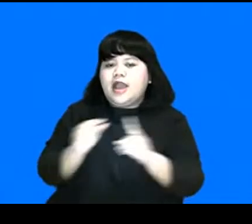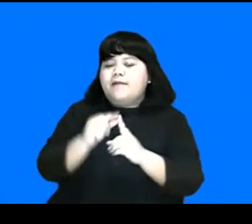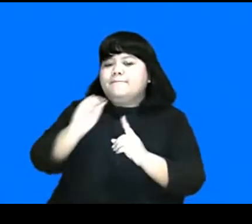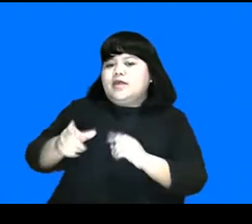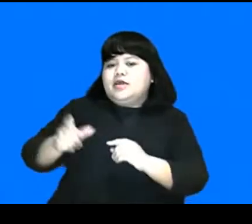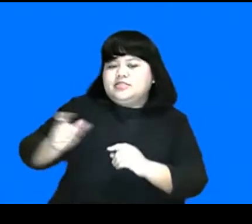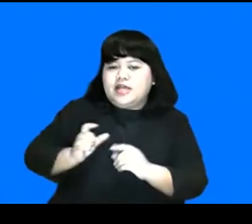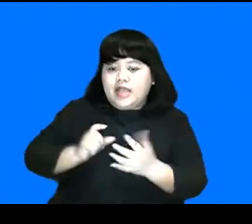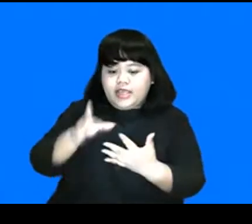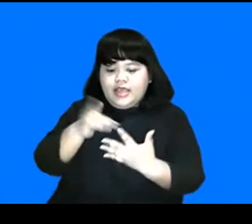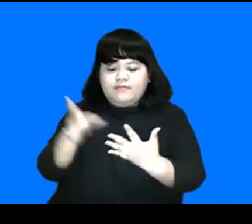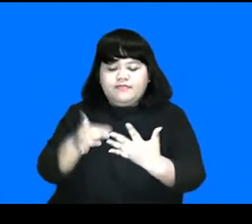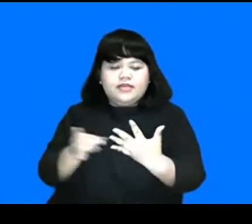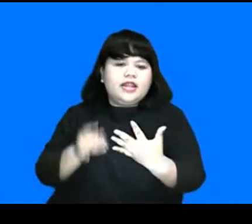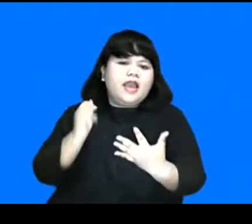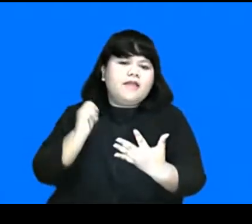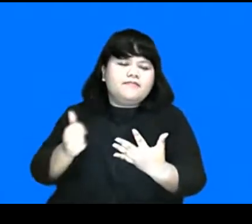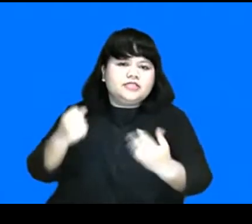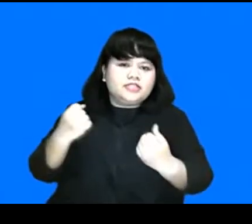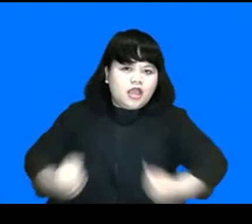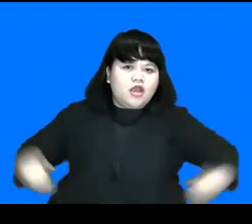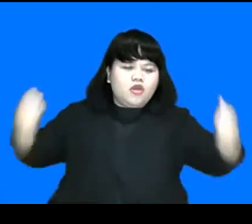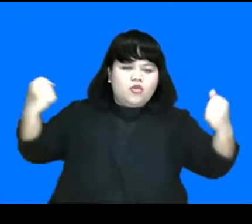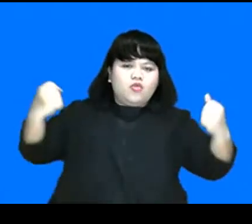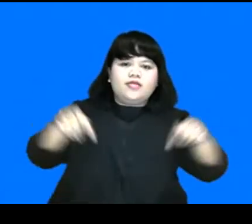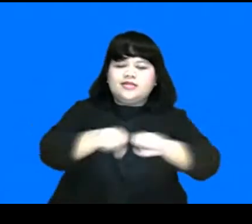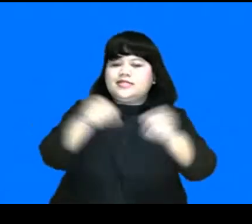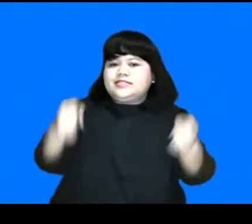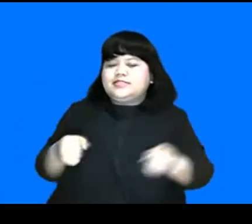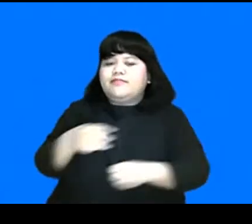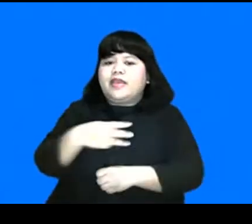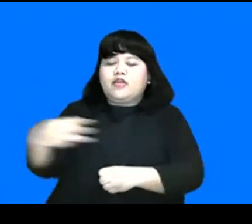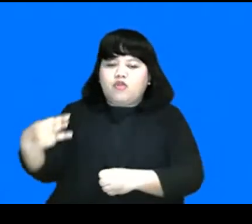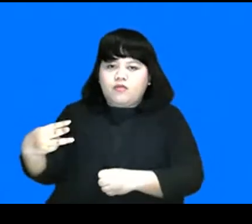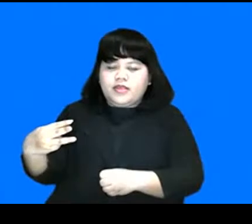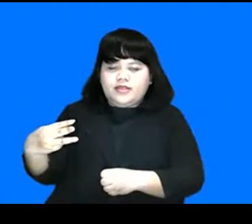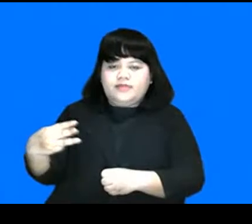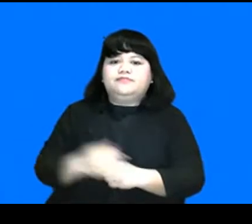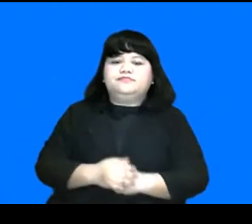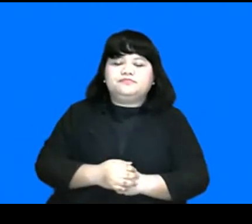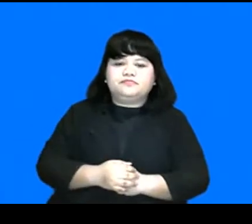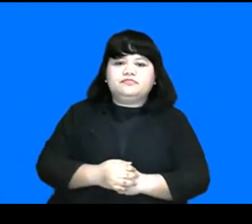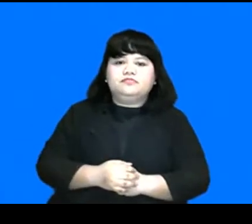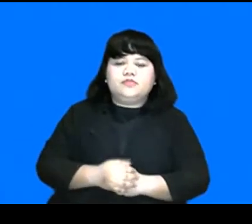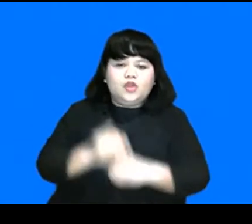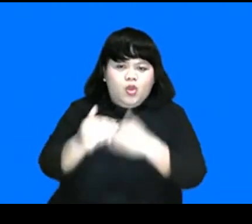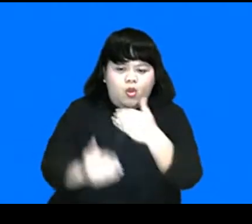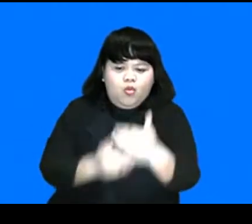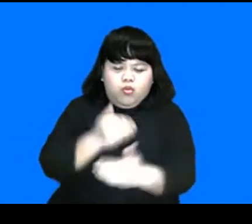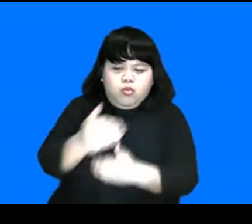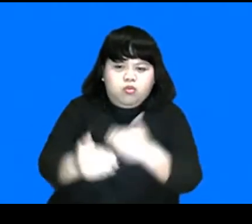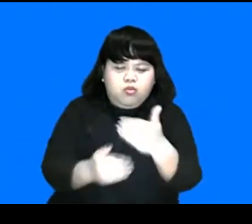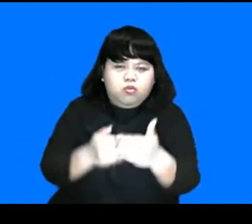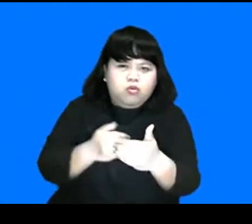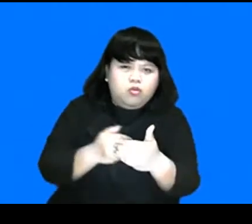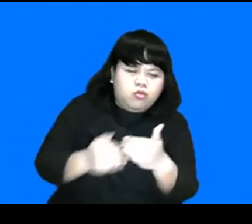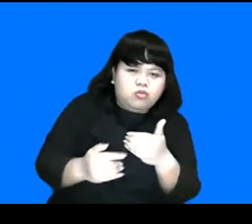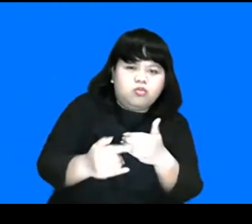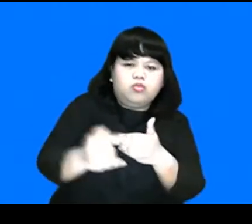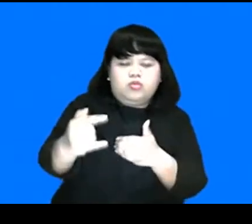economic system. We have to move forward and then change our perspective on seeing unpaid care work as